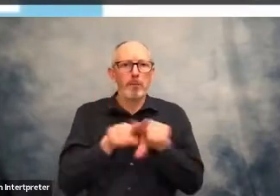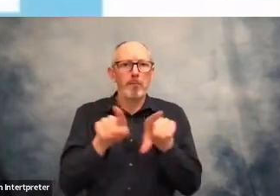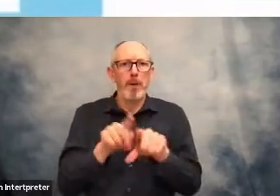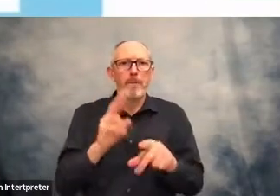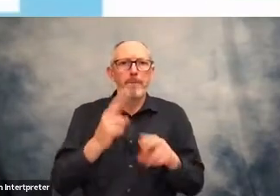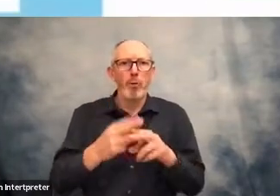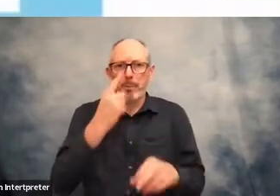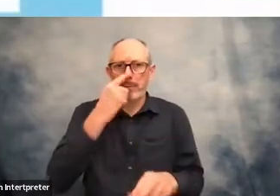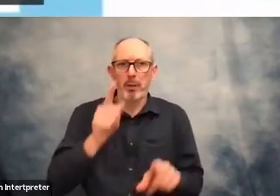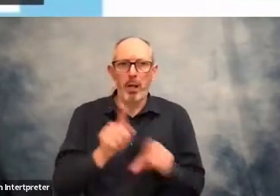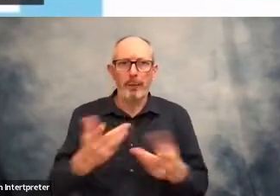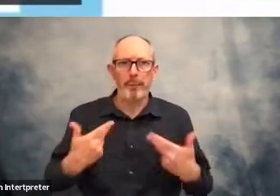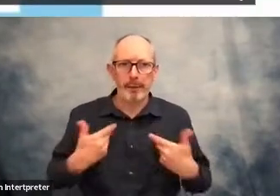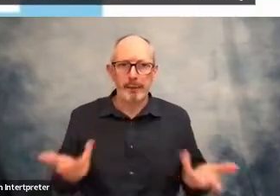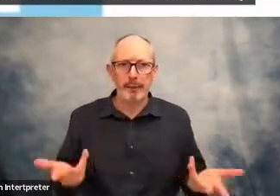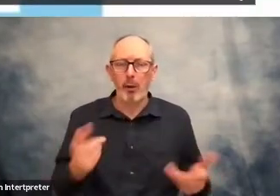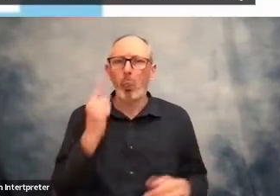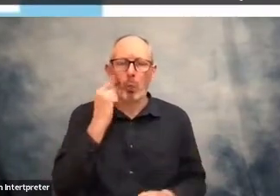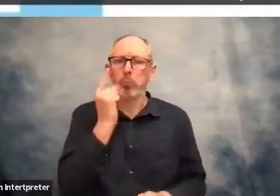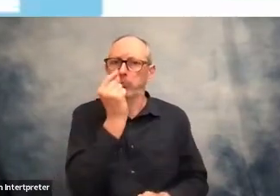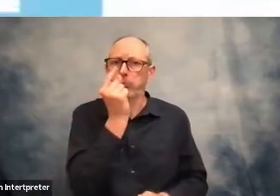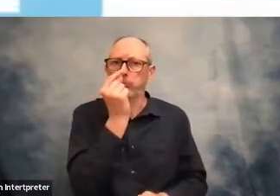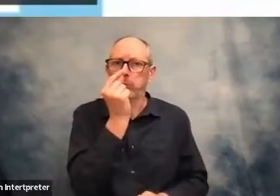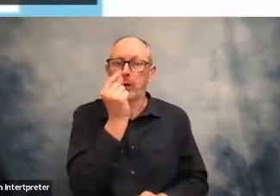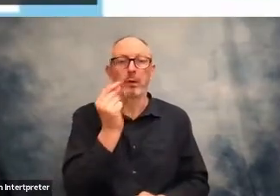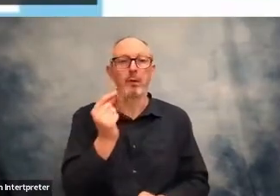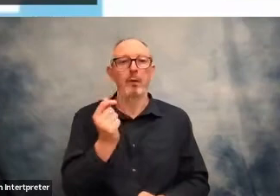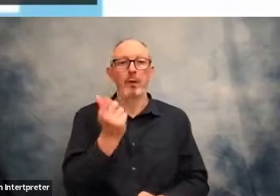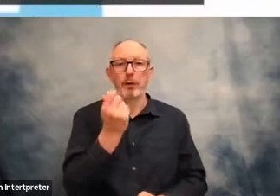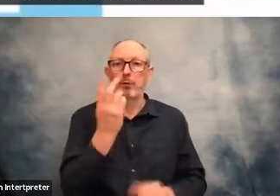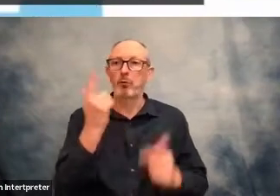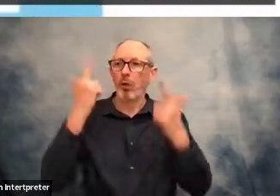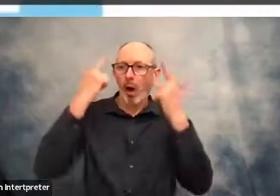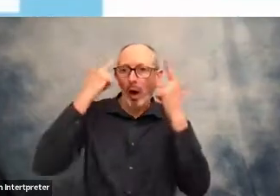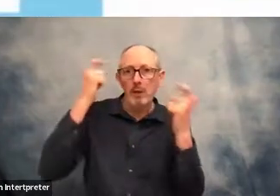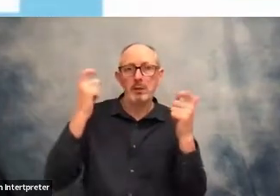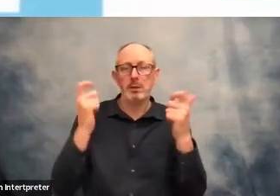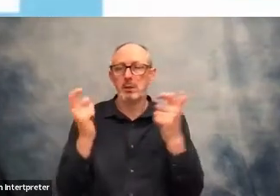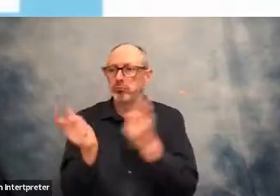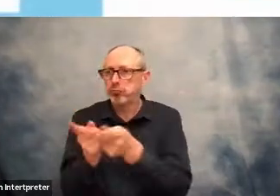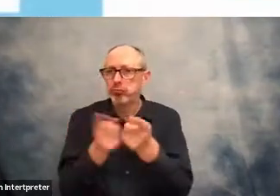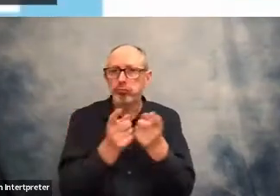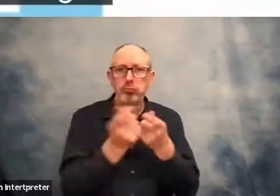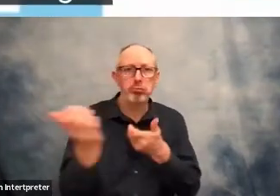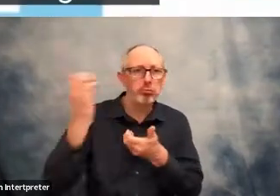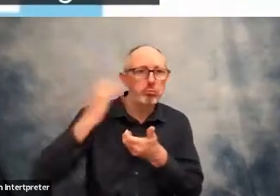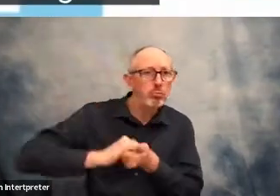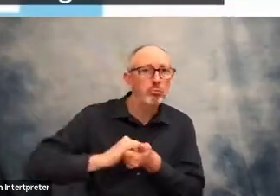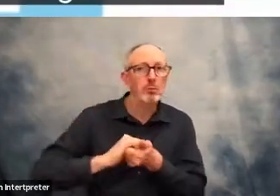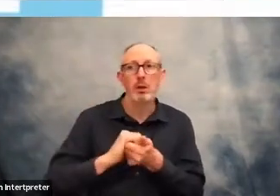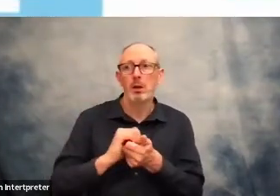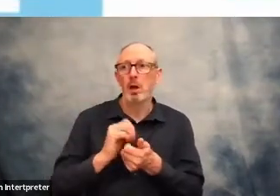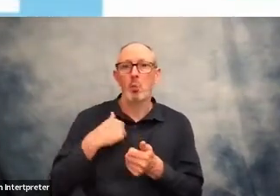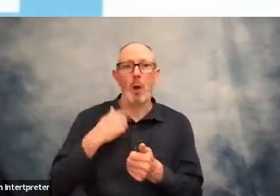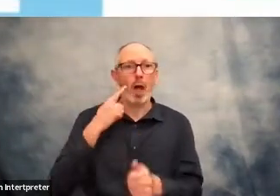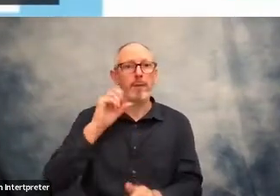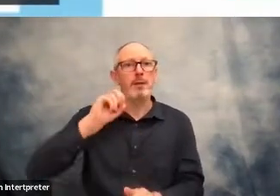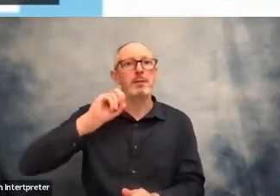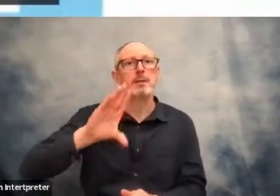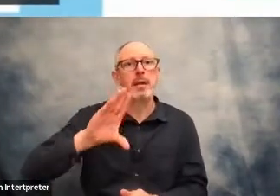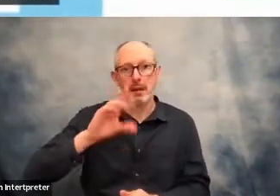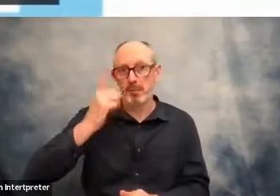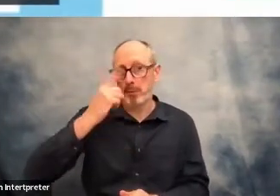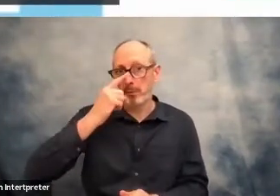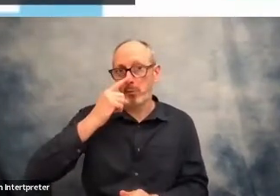thousands of questions, a couple of incubators, and thanks to Remarkable's launcher over the last 12 weeks, we've got 10 trial participants